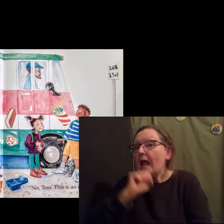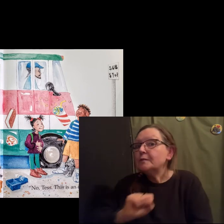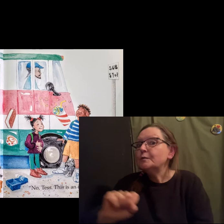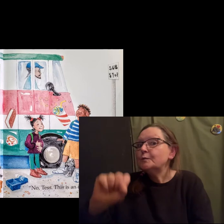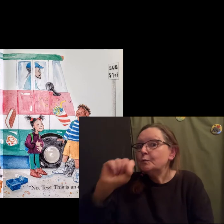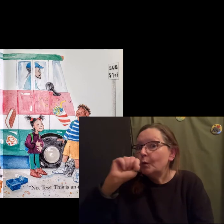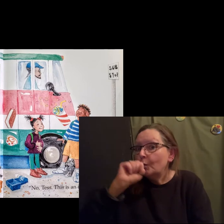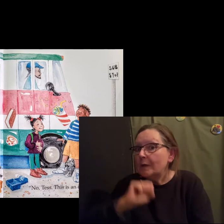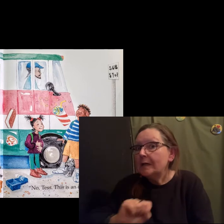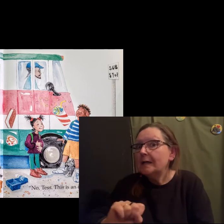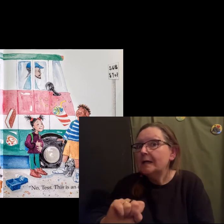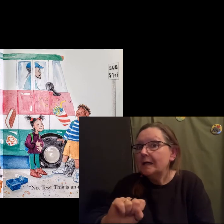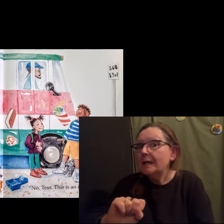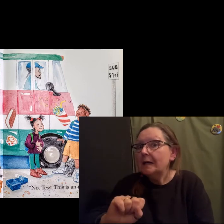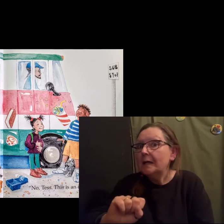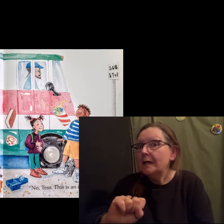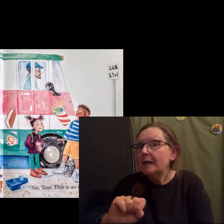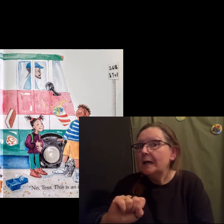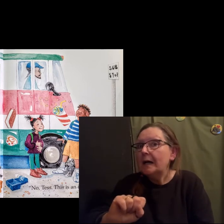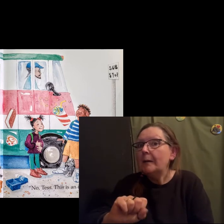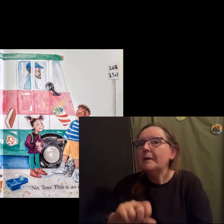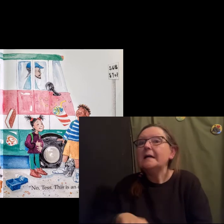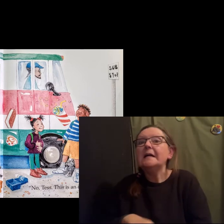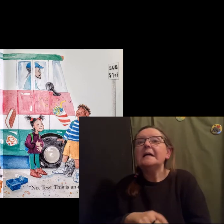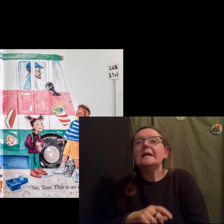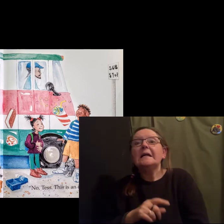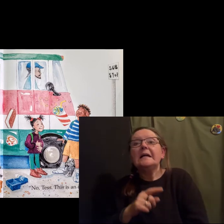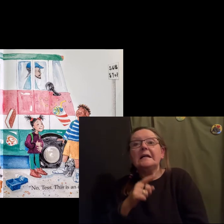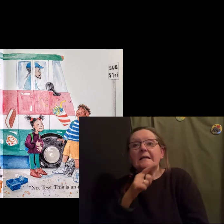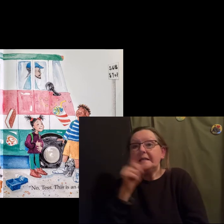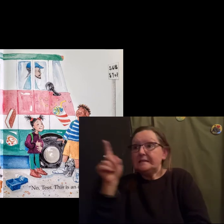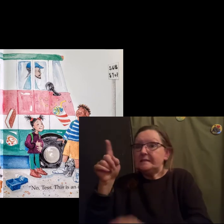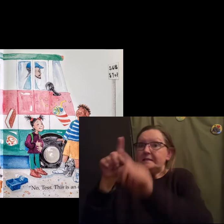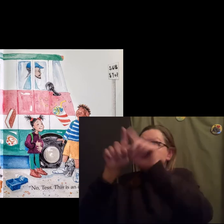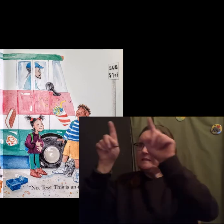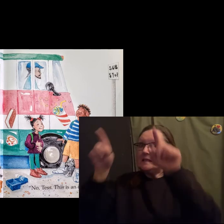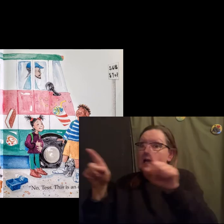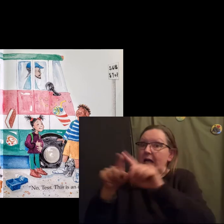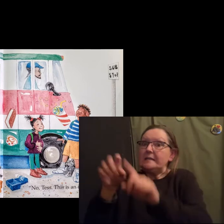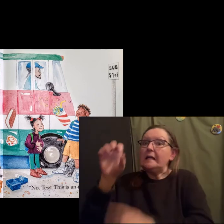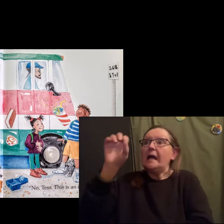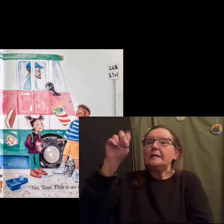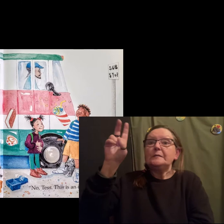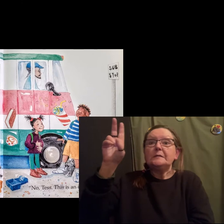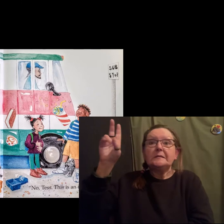truck. That says sub stop.